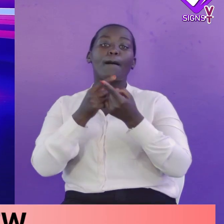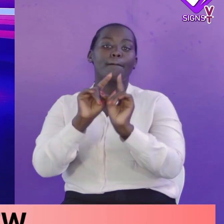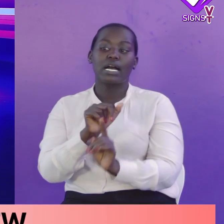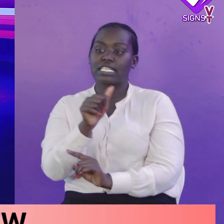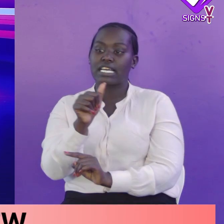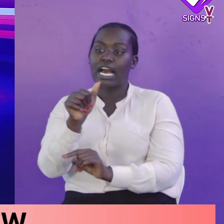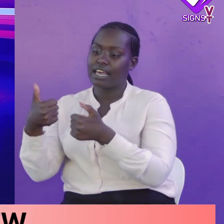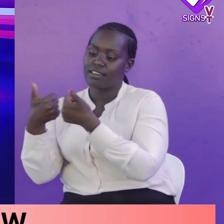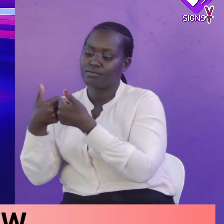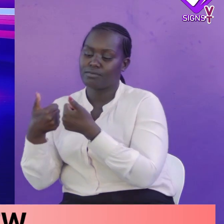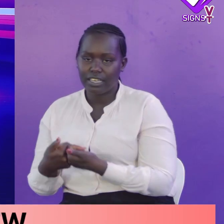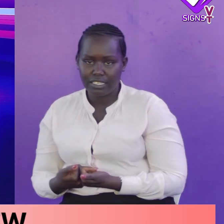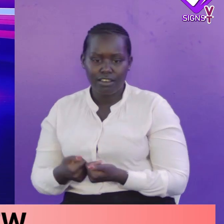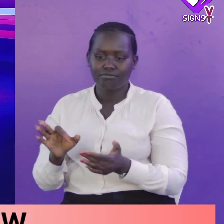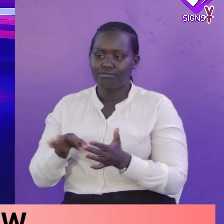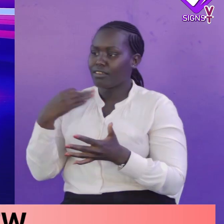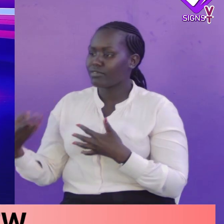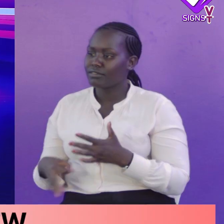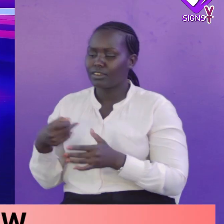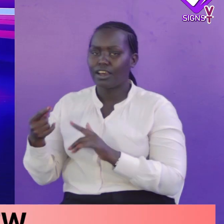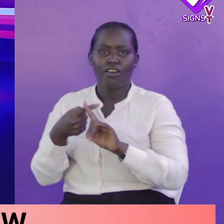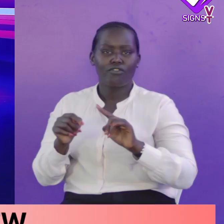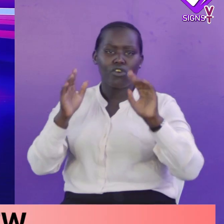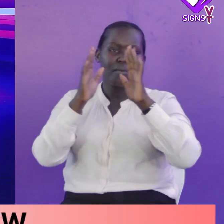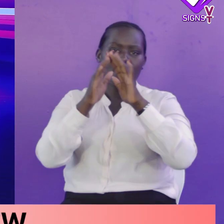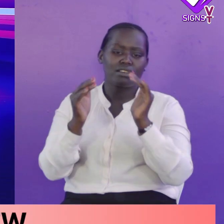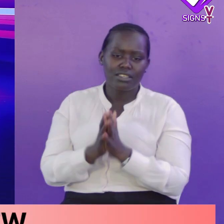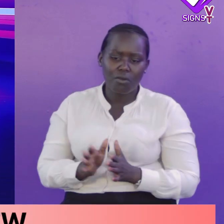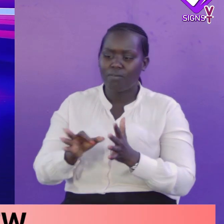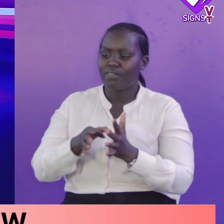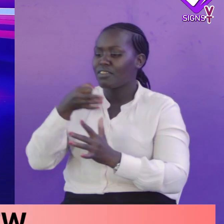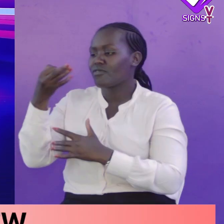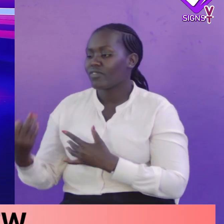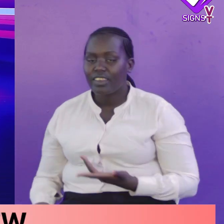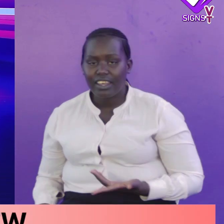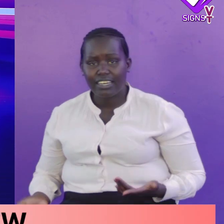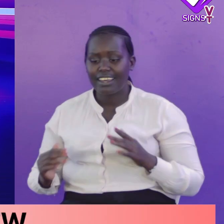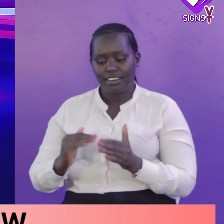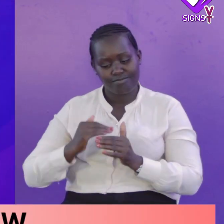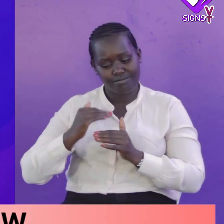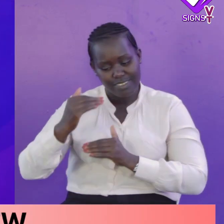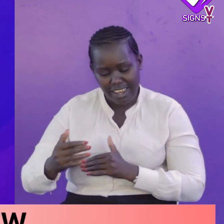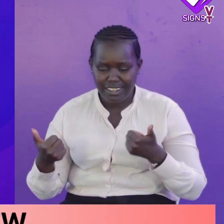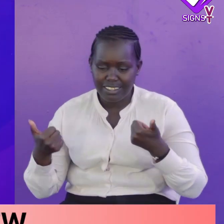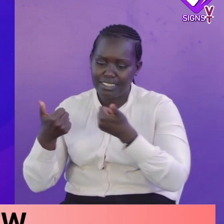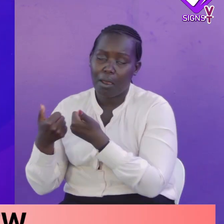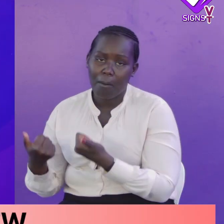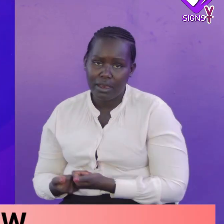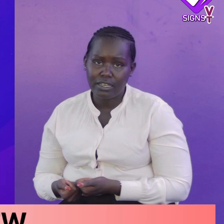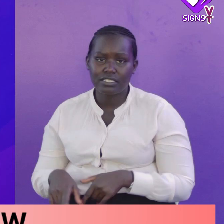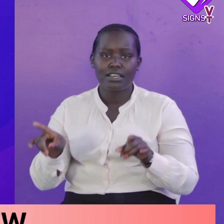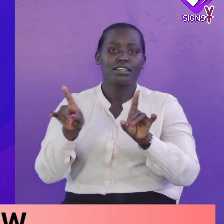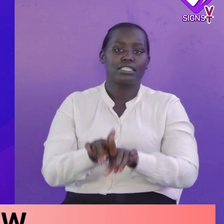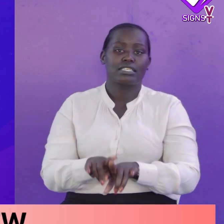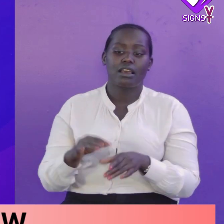games, they wanapigwa zote. From Arsenal, they were beaten. Then the next game, draw against Fulham. The